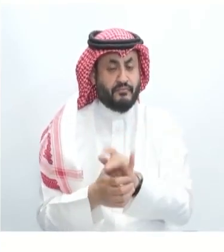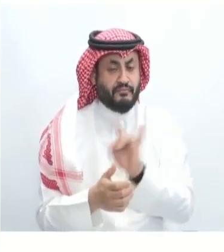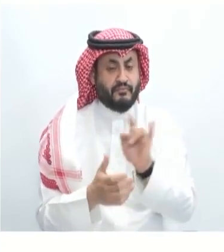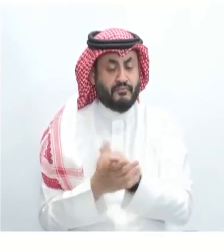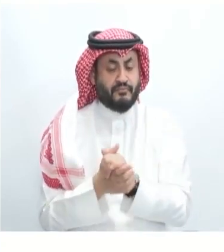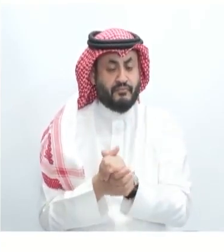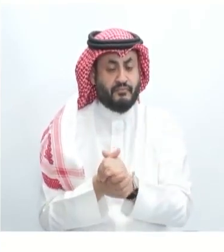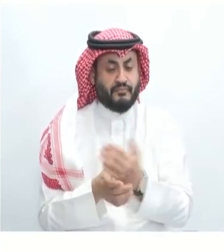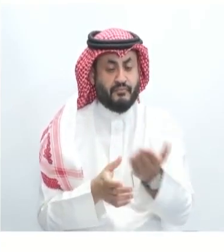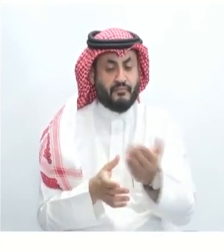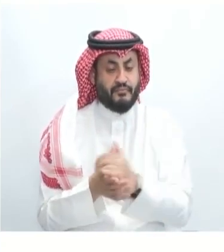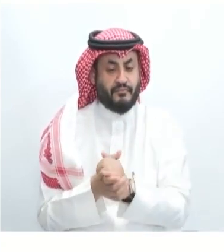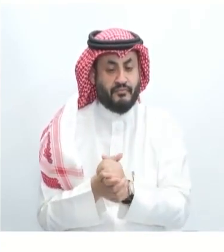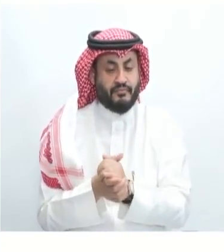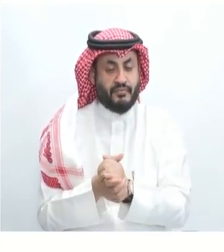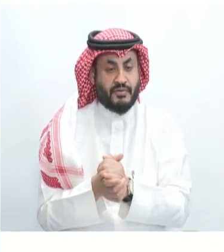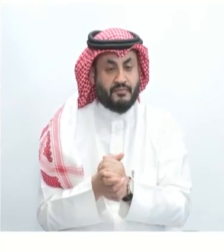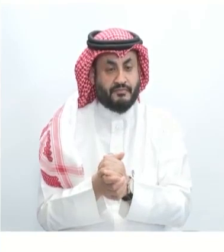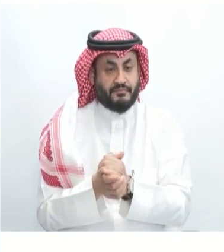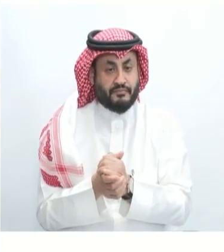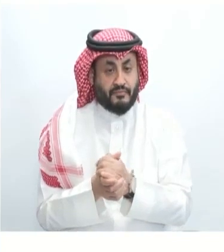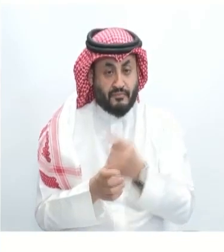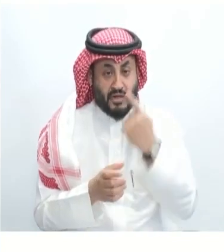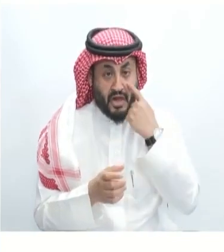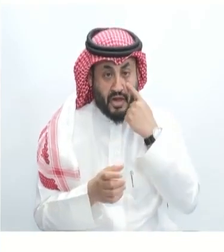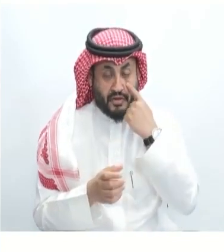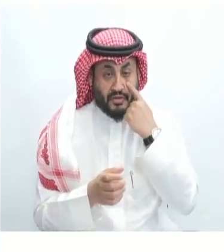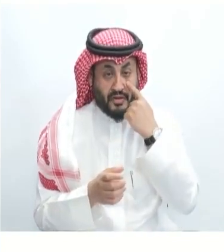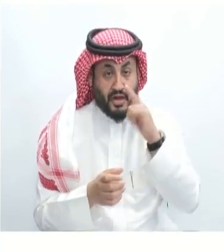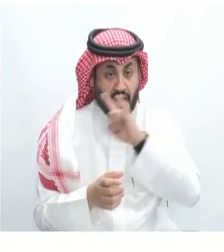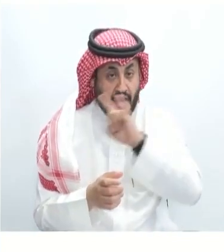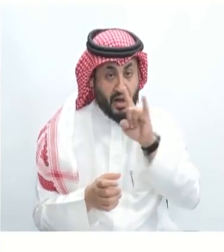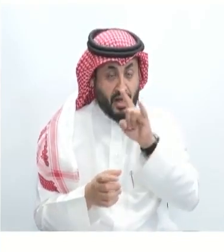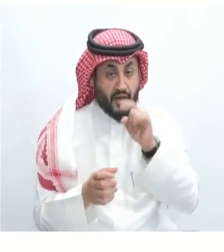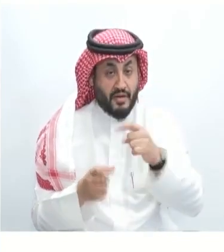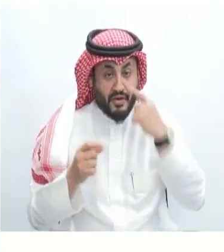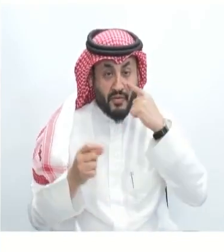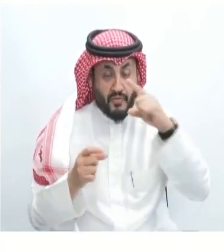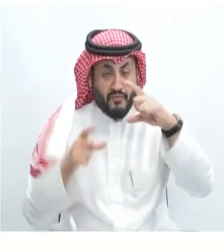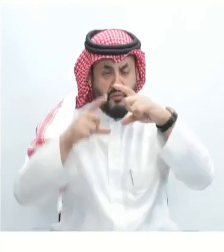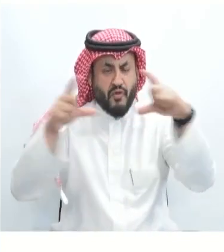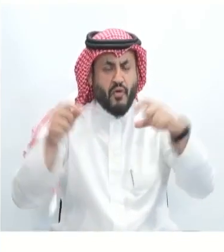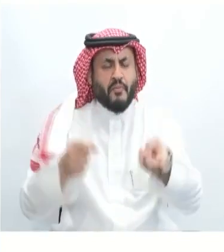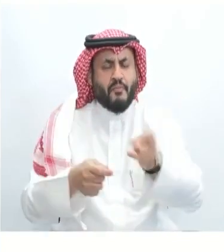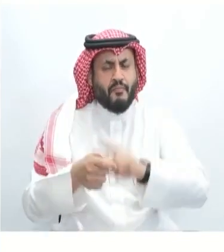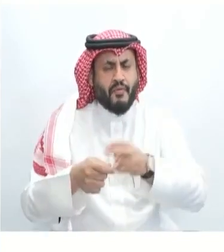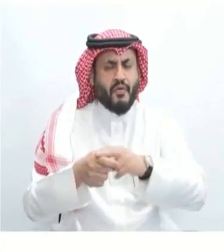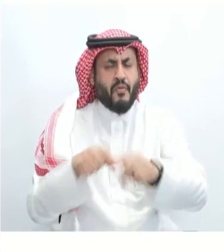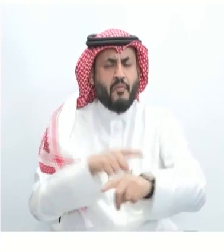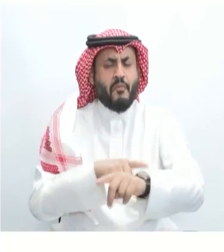9. I shouldn't watch too much TV. I